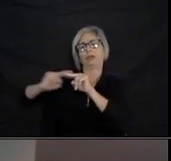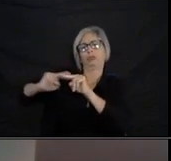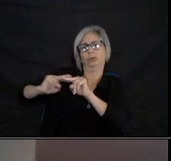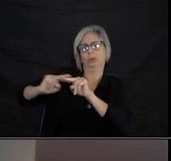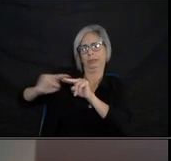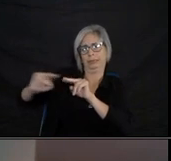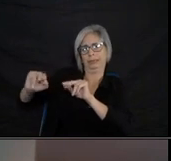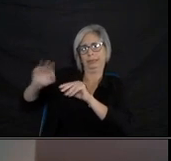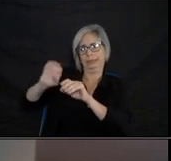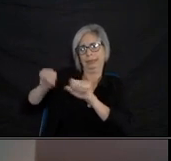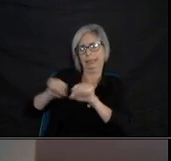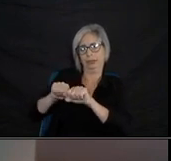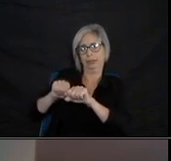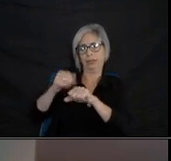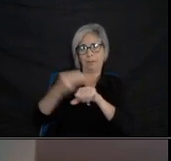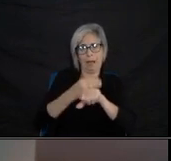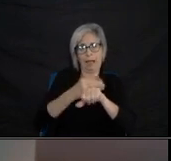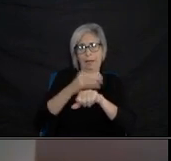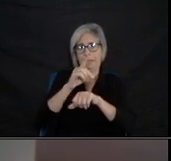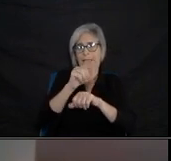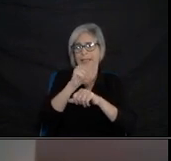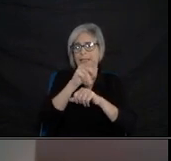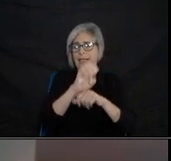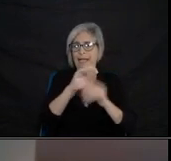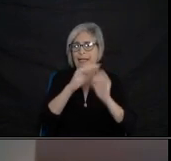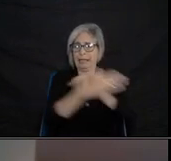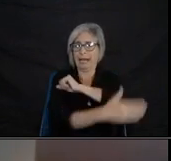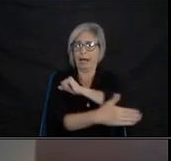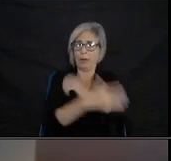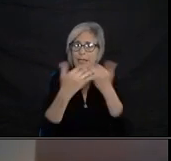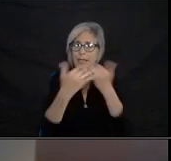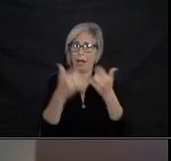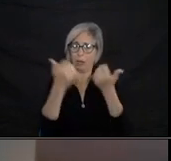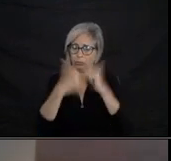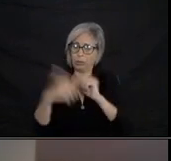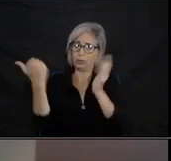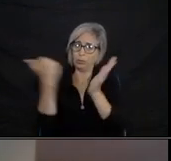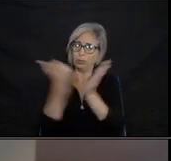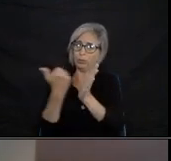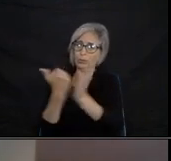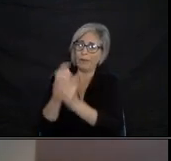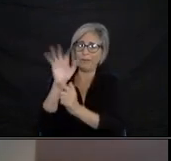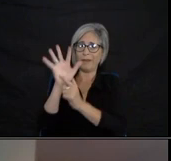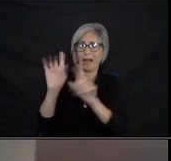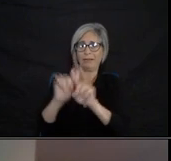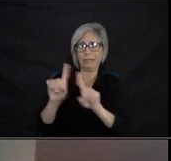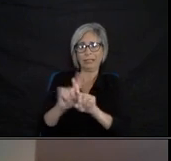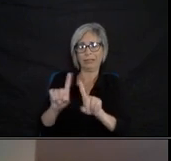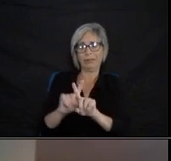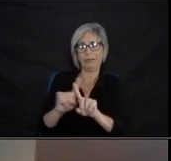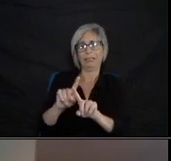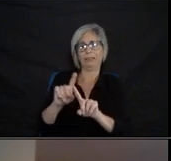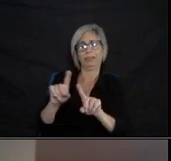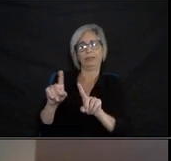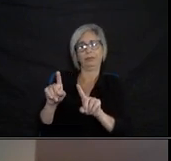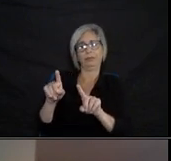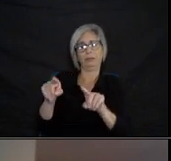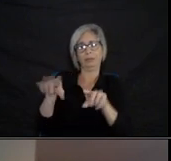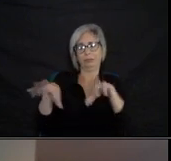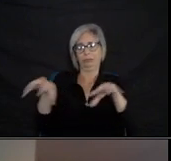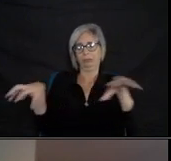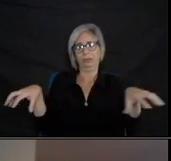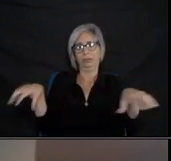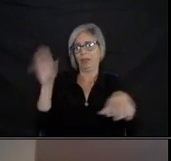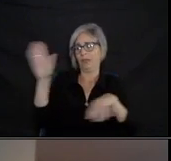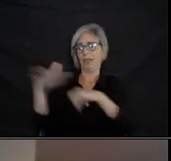believe tonight Miami-Dade County is trying to approve five different commuter transit stations in their